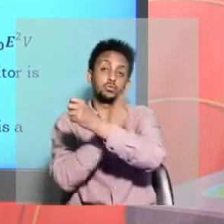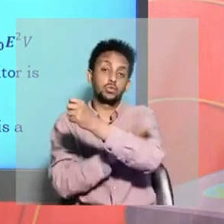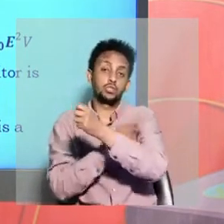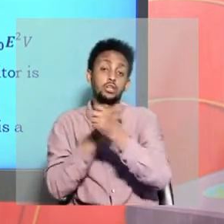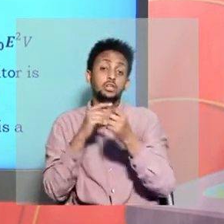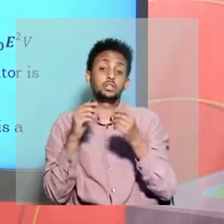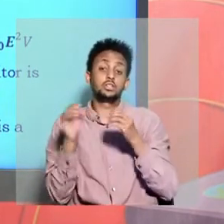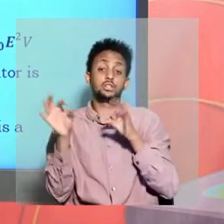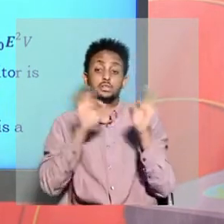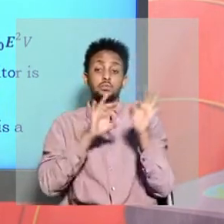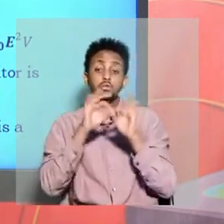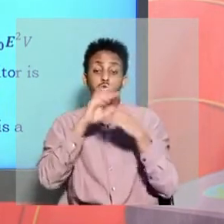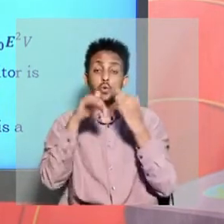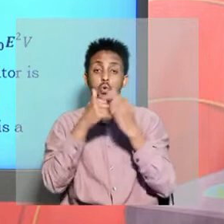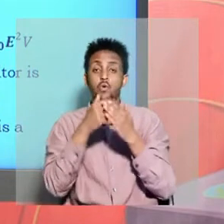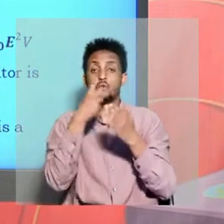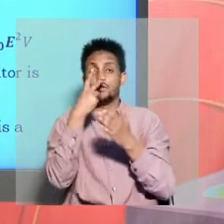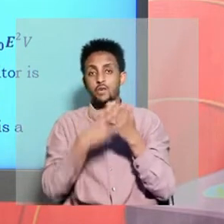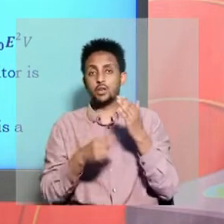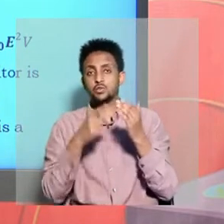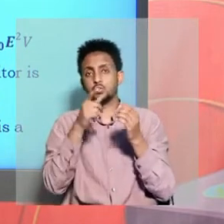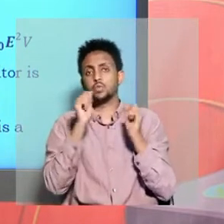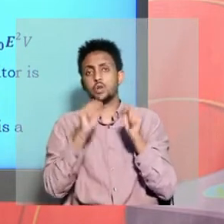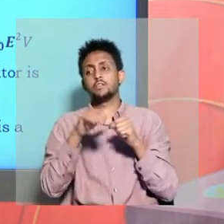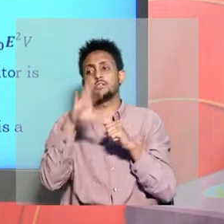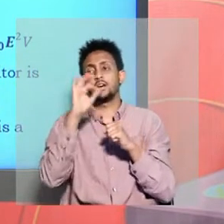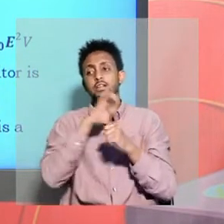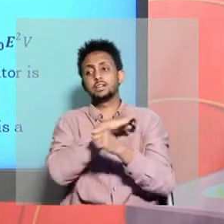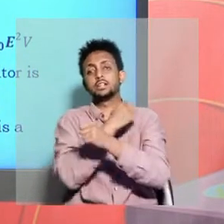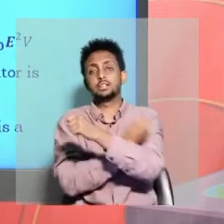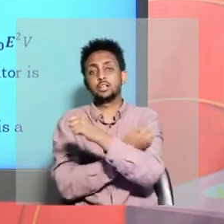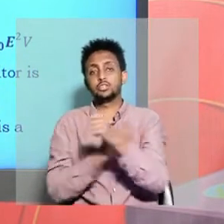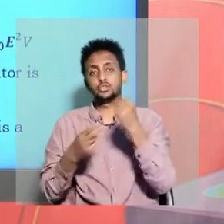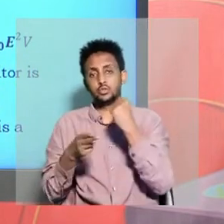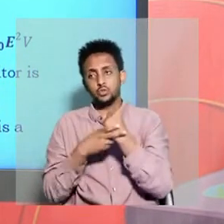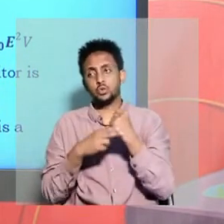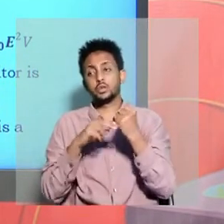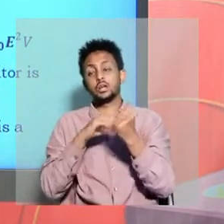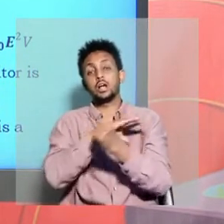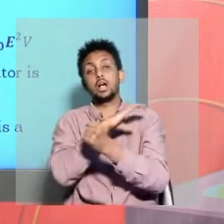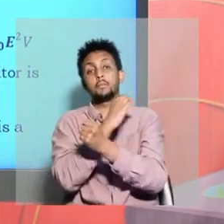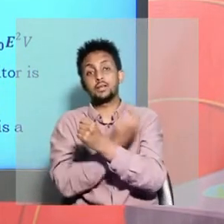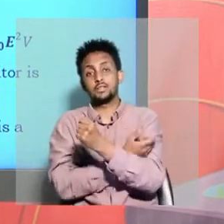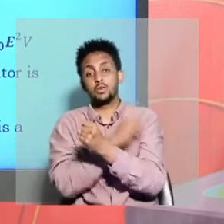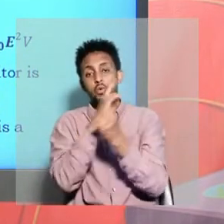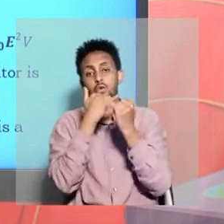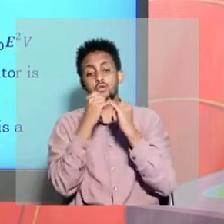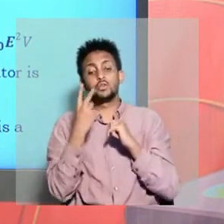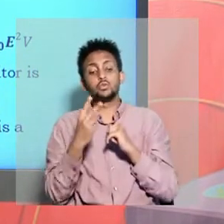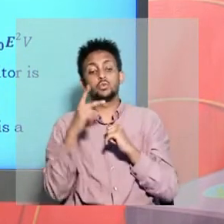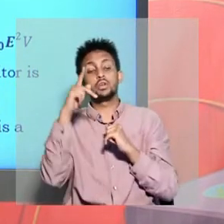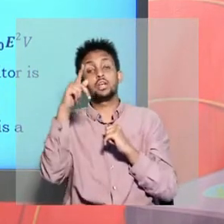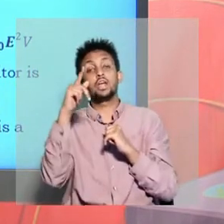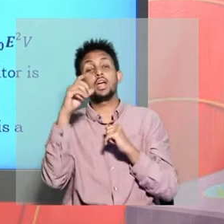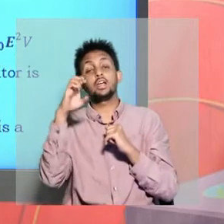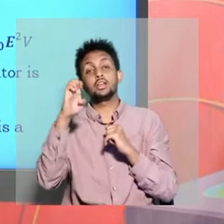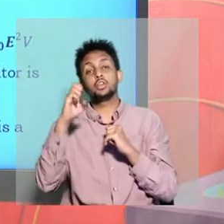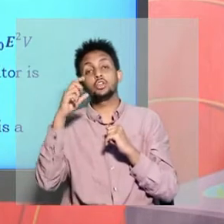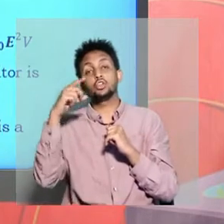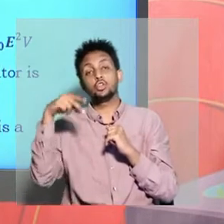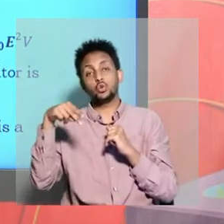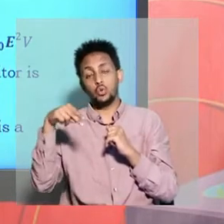So substituting all those values, you can find energy stored in the capacitor as 1 over 2 K E naught A